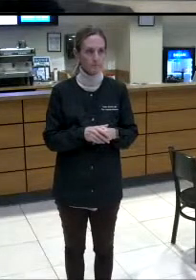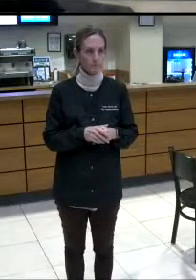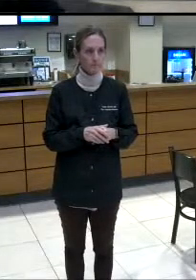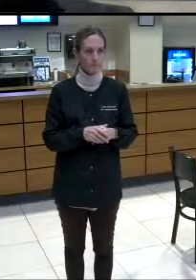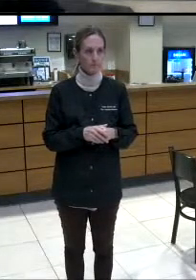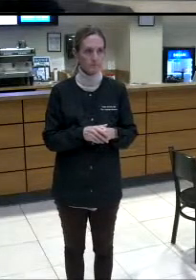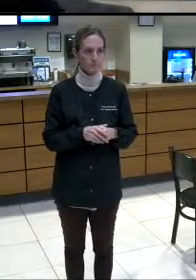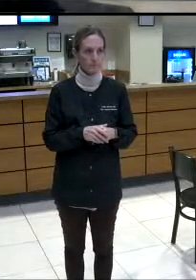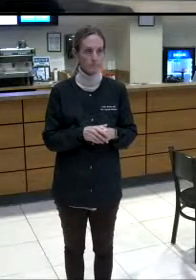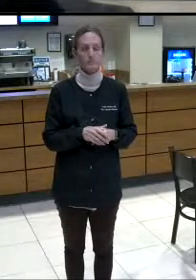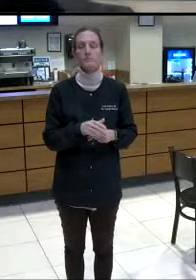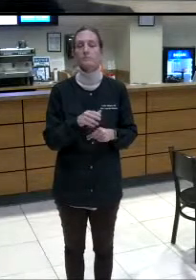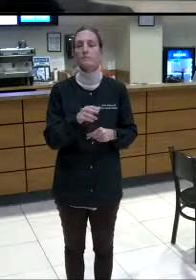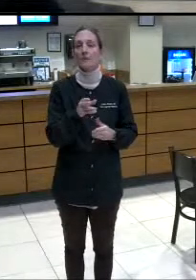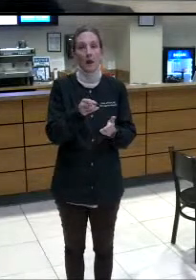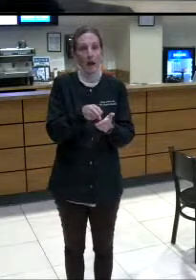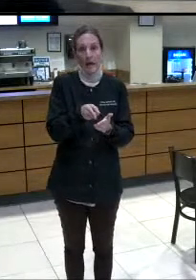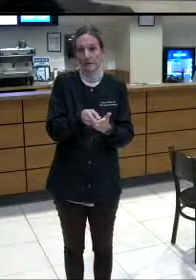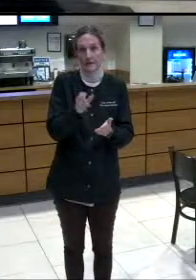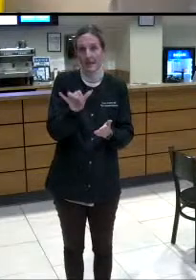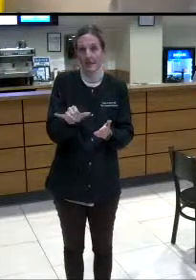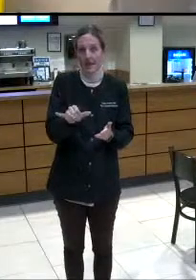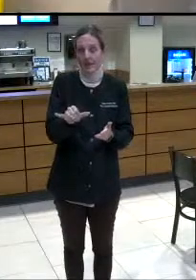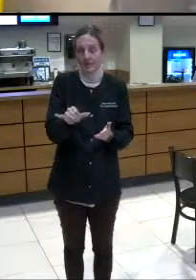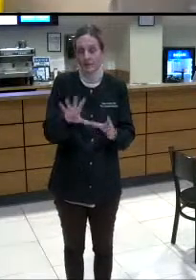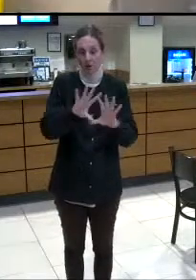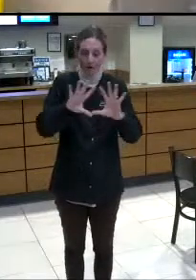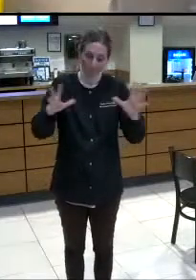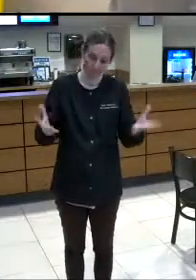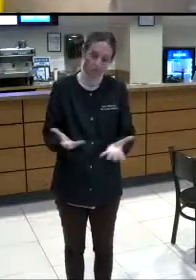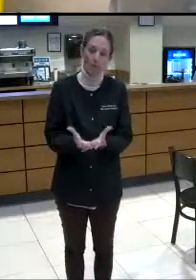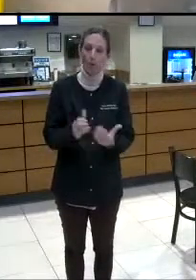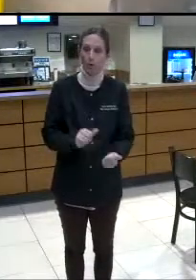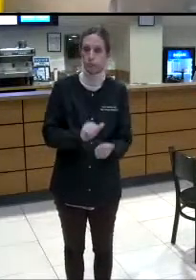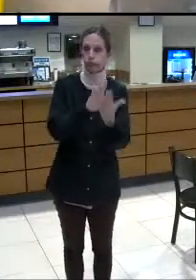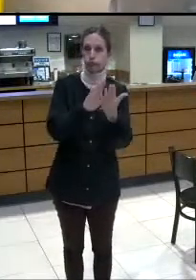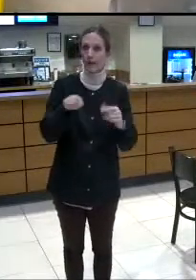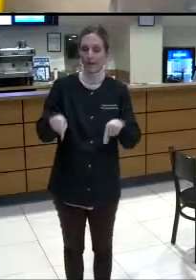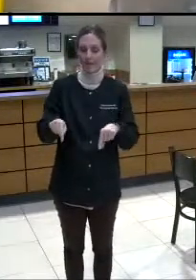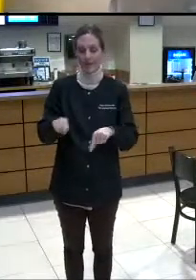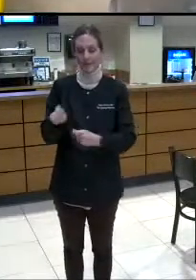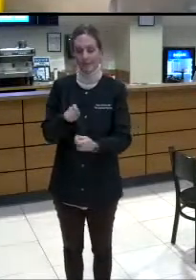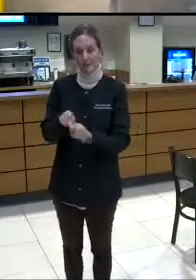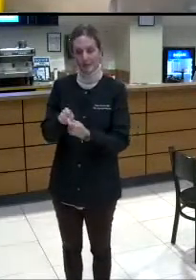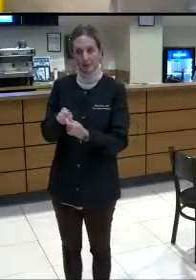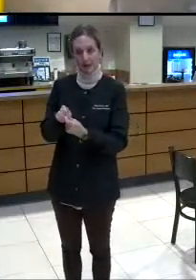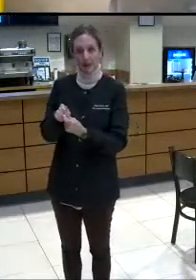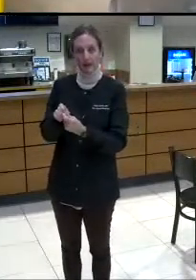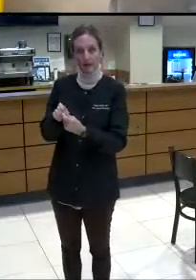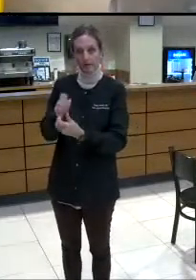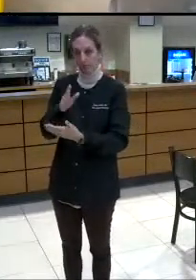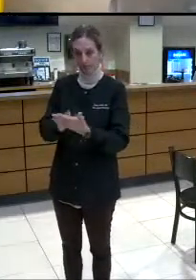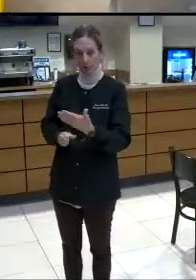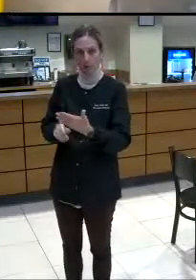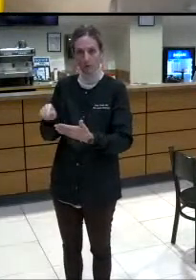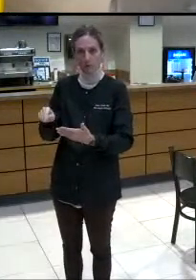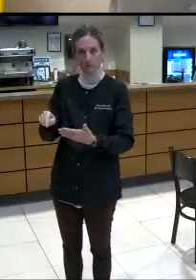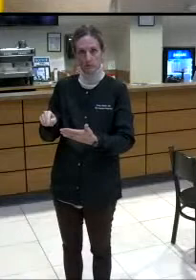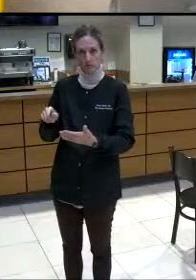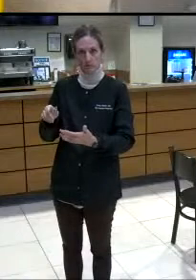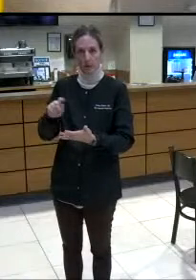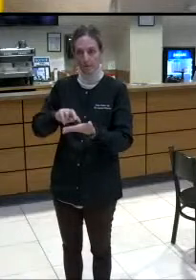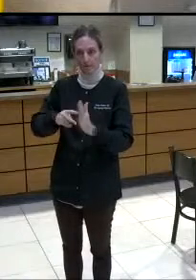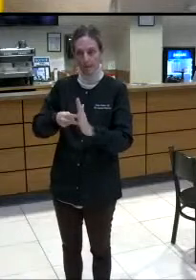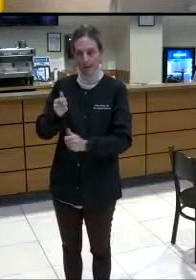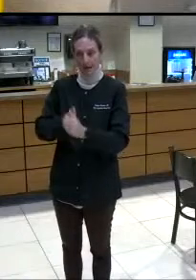full approach. I don't think that's just it. I think that this particular initiative is going to take everybody looking at SEL because